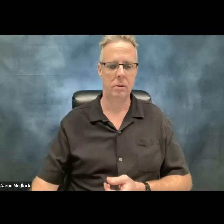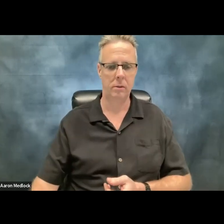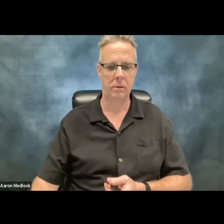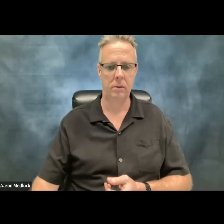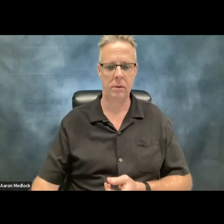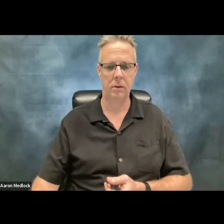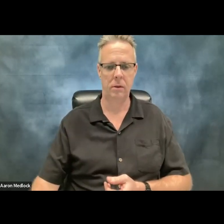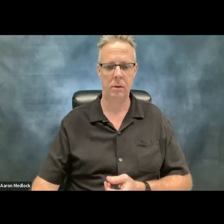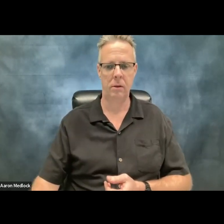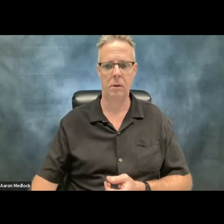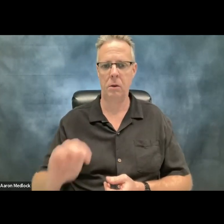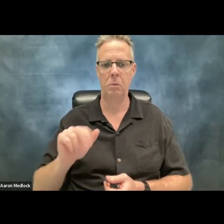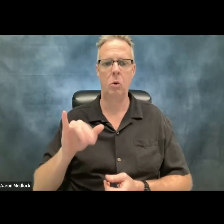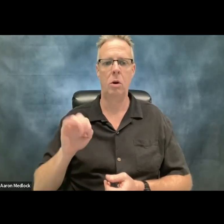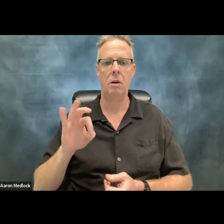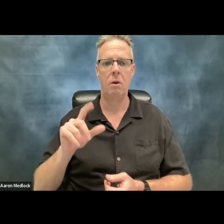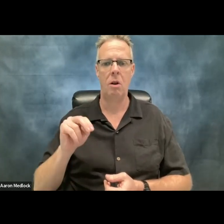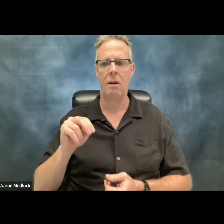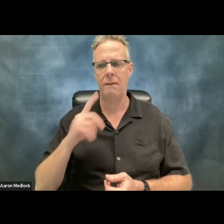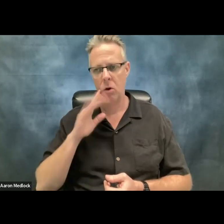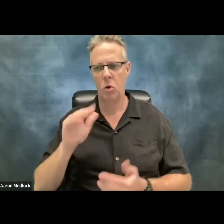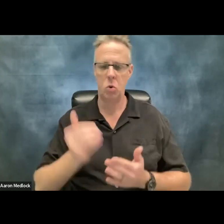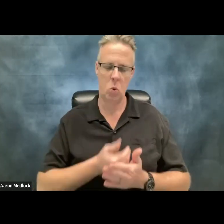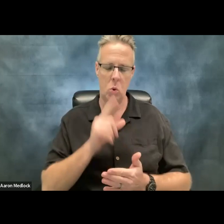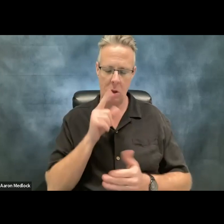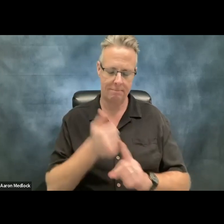is Marie Fallon, who is our new lived experience